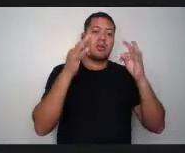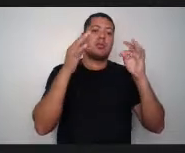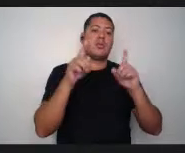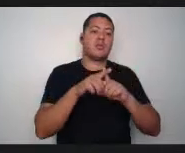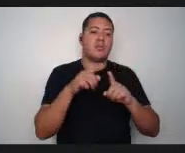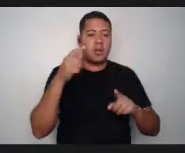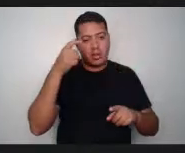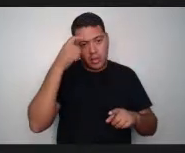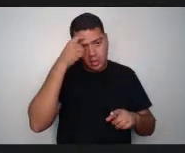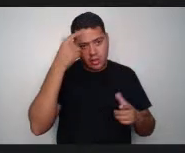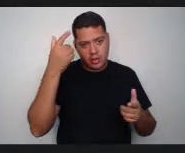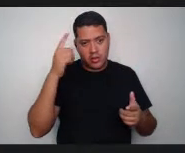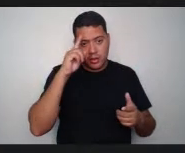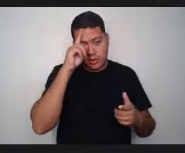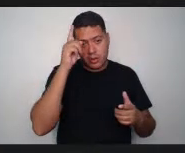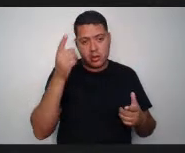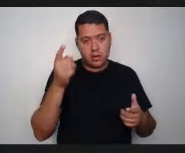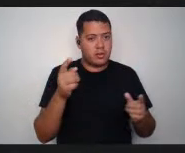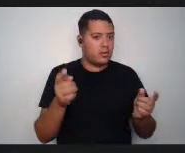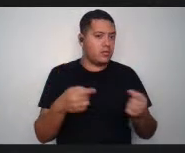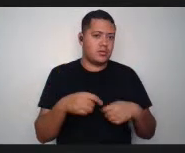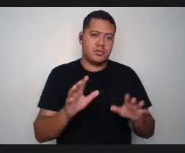technology and ideology.